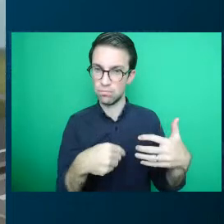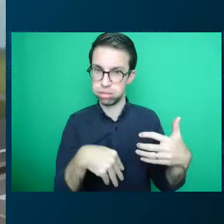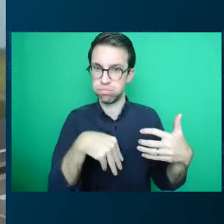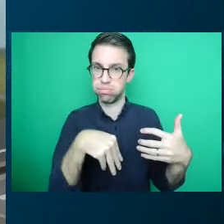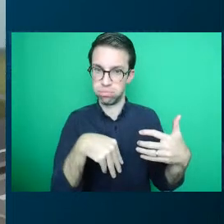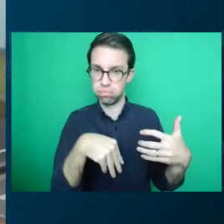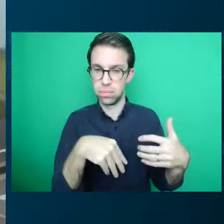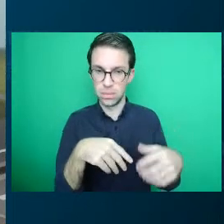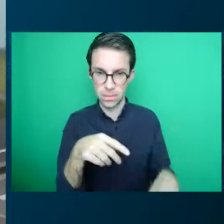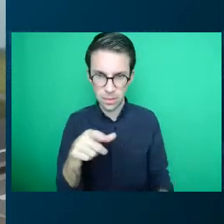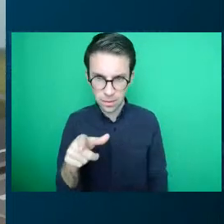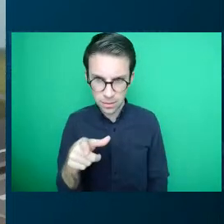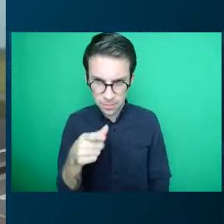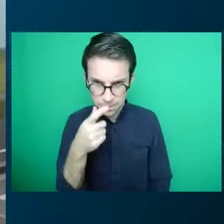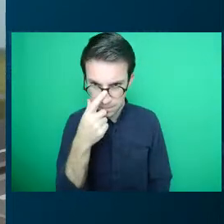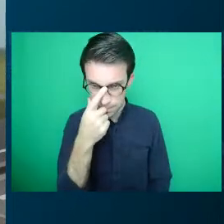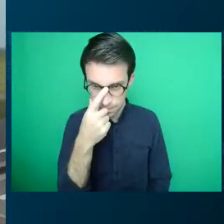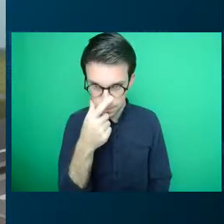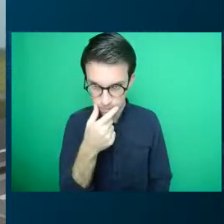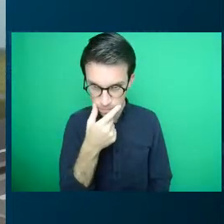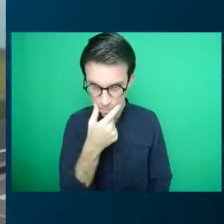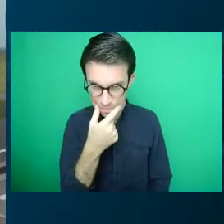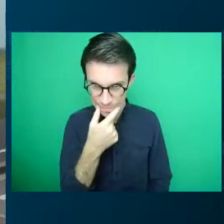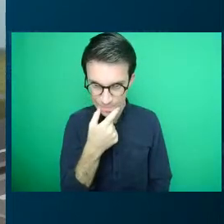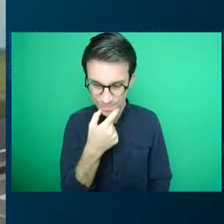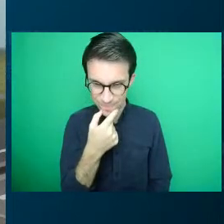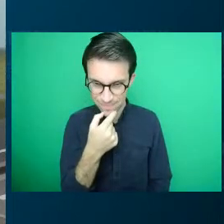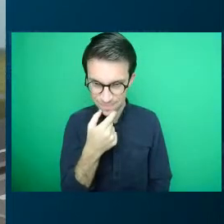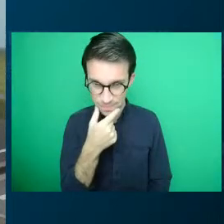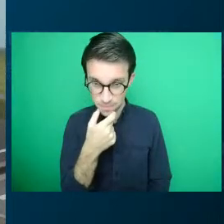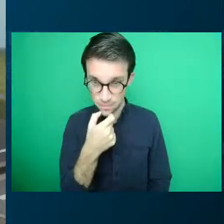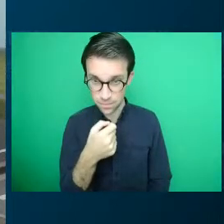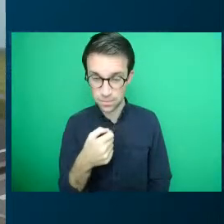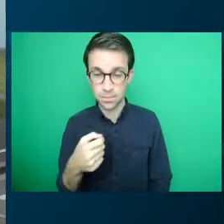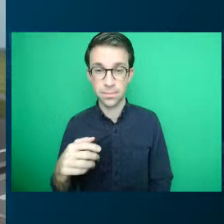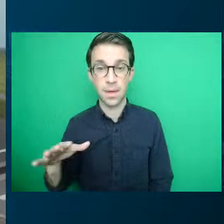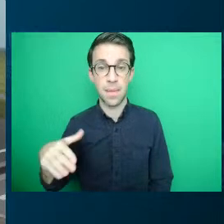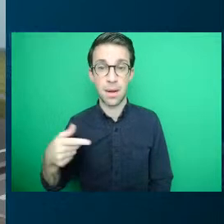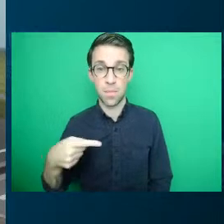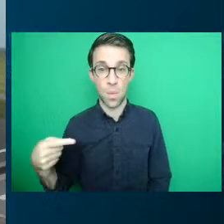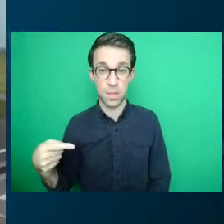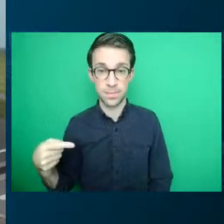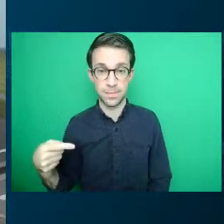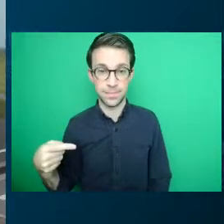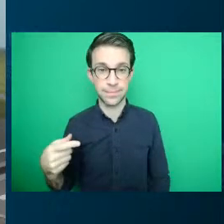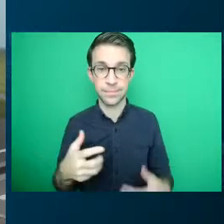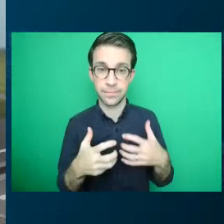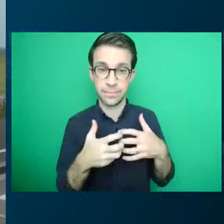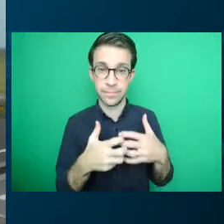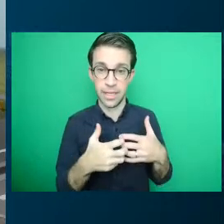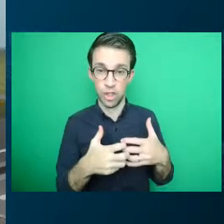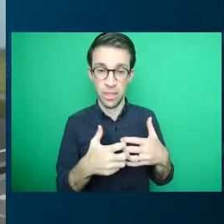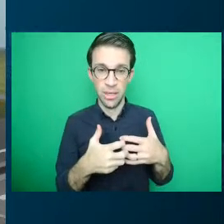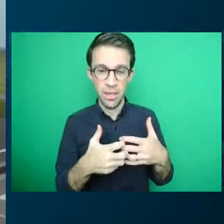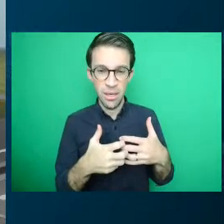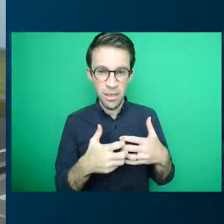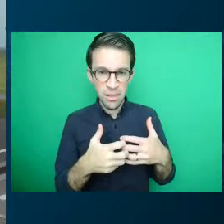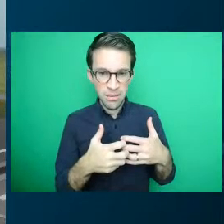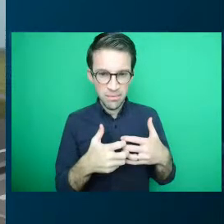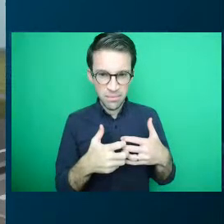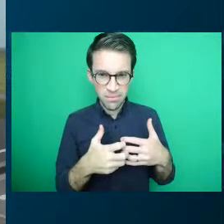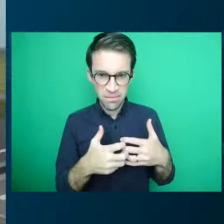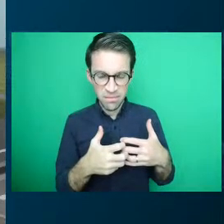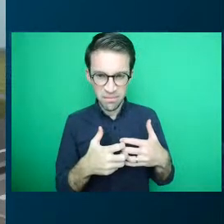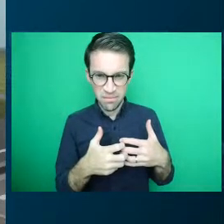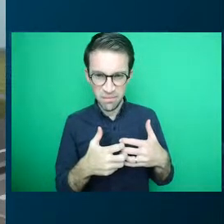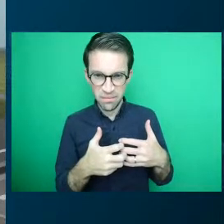all the way down here, the first thing that I have happen at the very bottom of the list, I want the engine to light, and I can just go over that and drag it down to